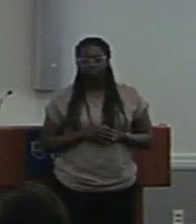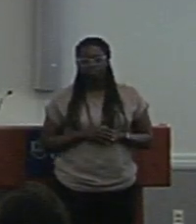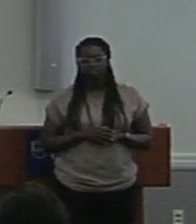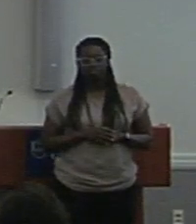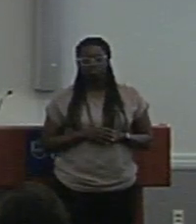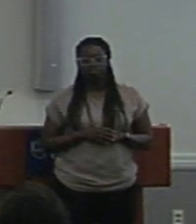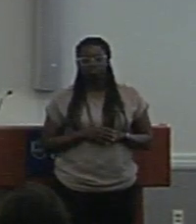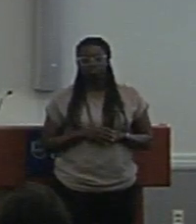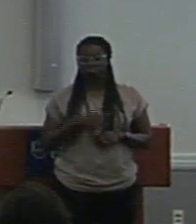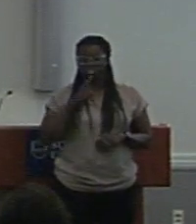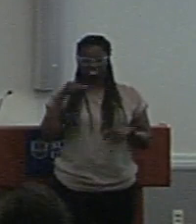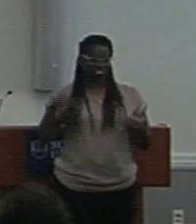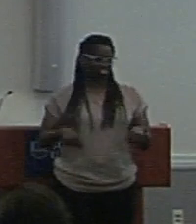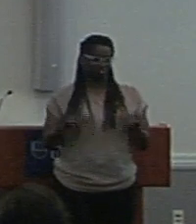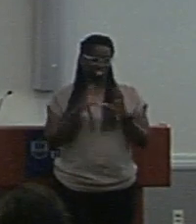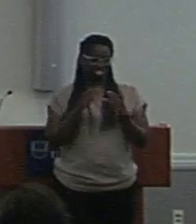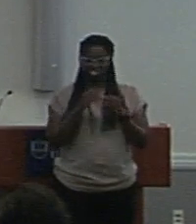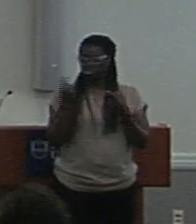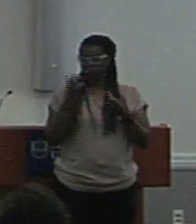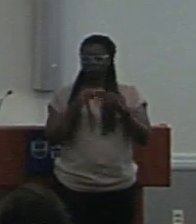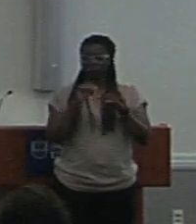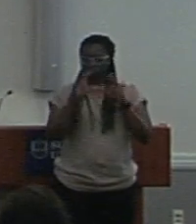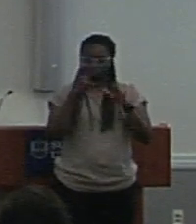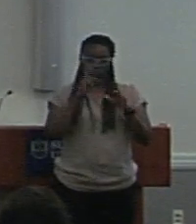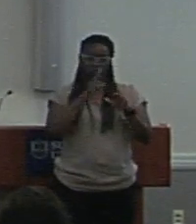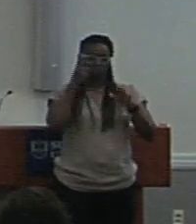you to the community.